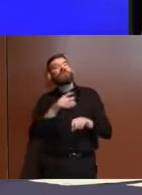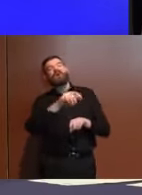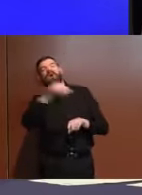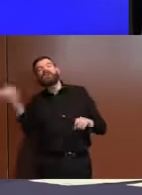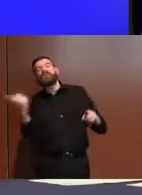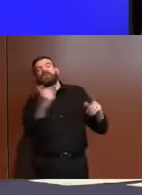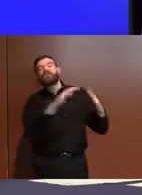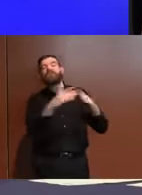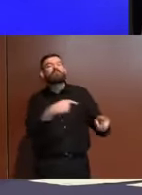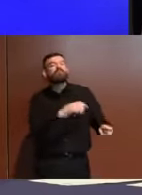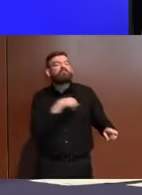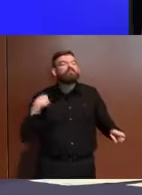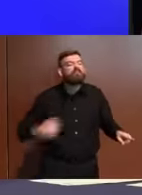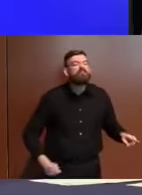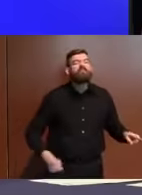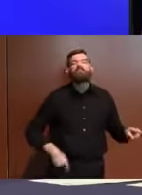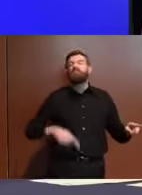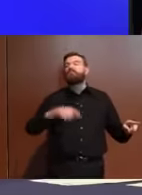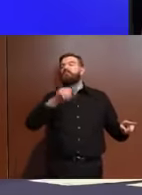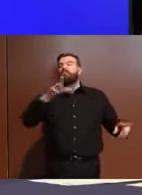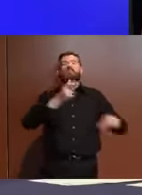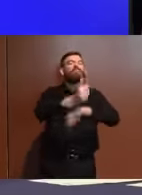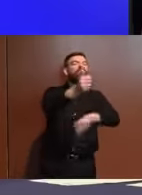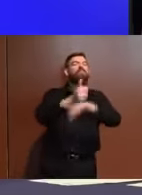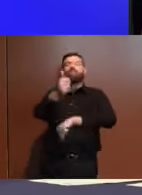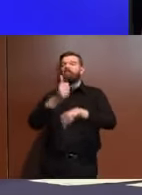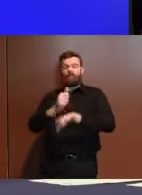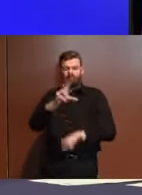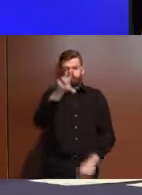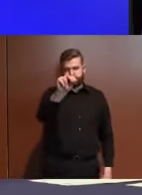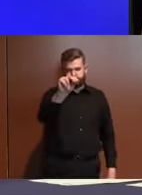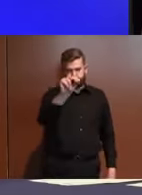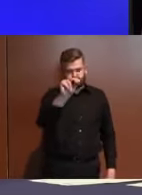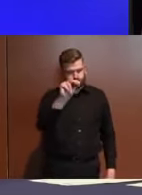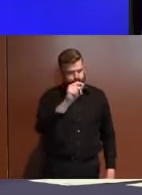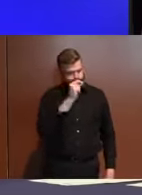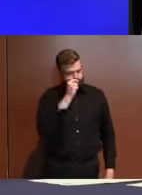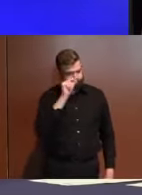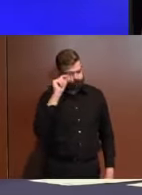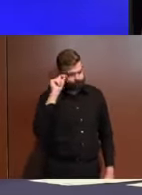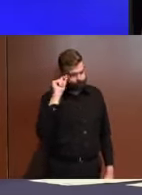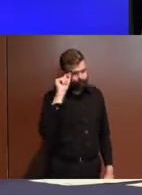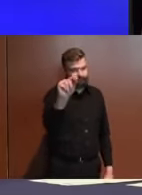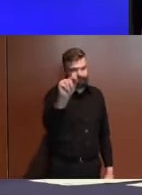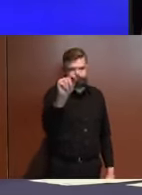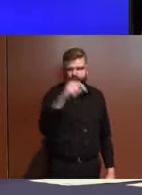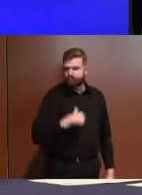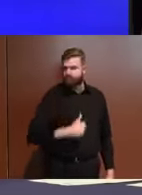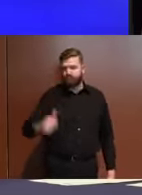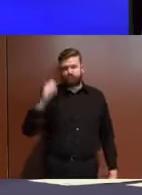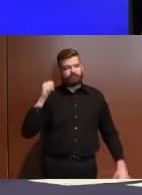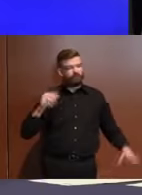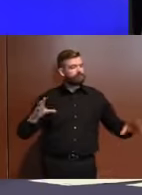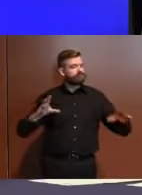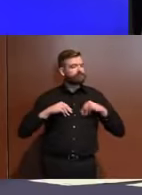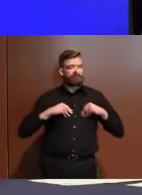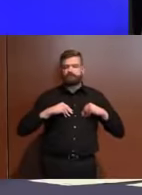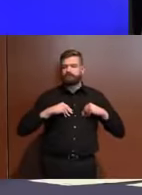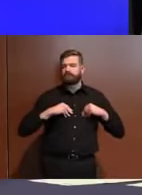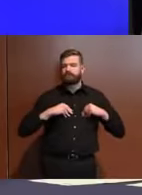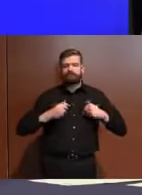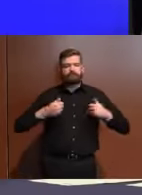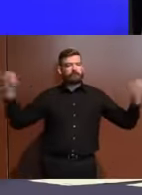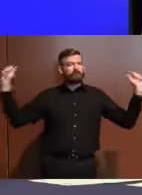that. Just completely unacceptable, not tolerated, will not be tolerated, and will be enforced